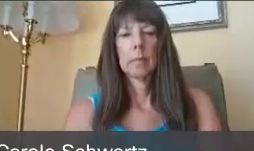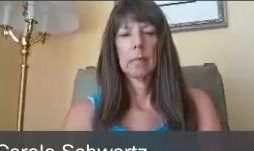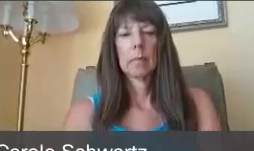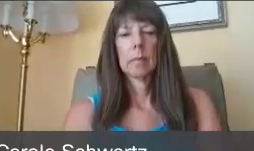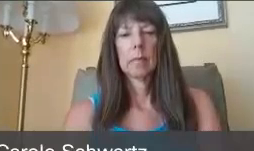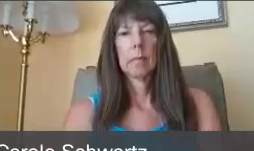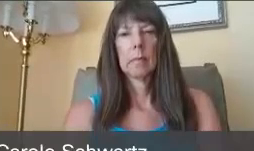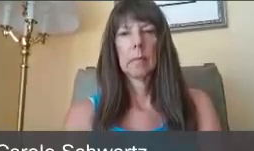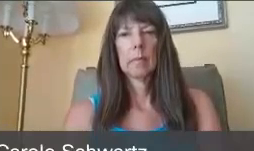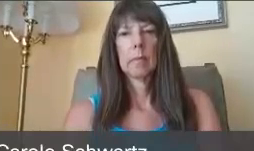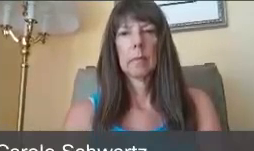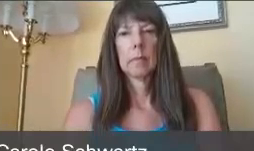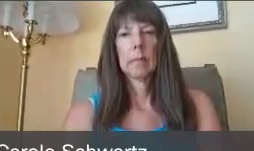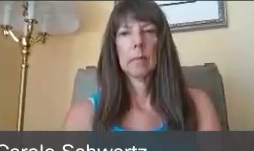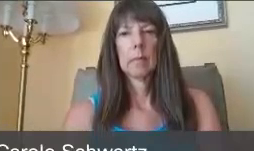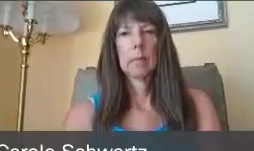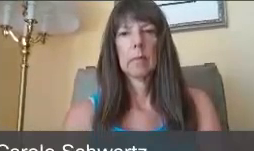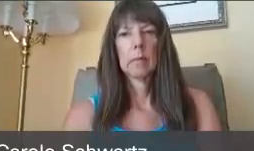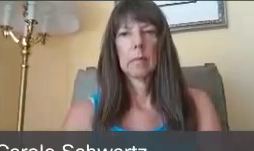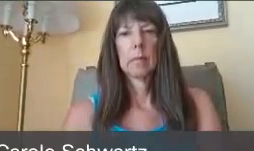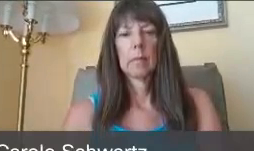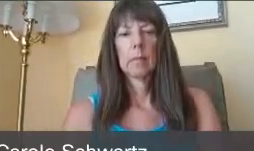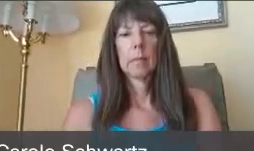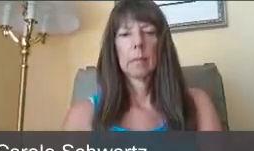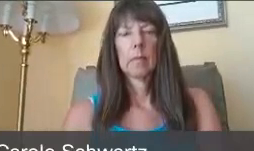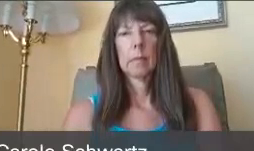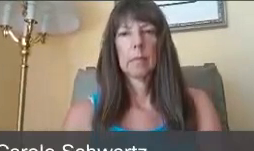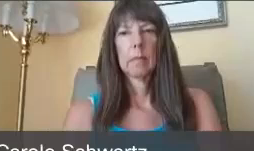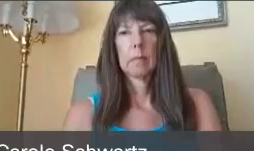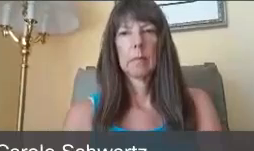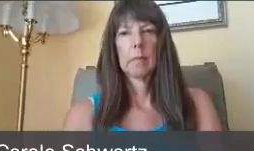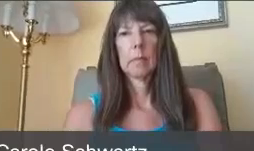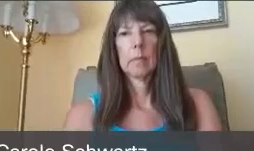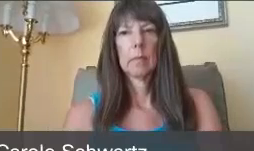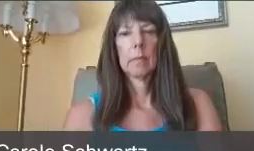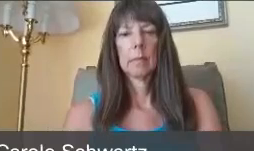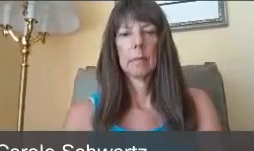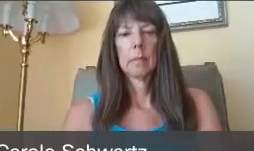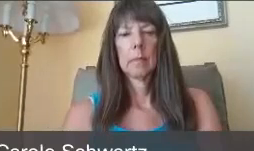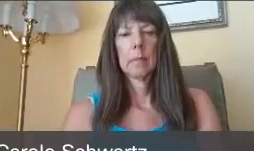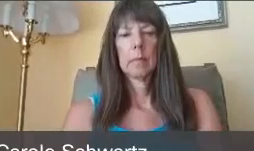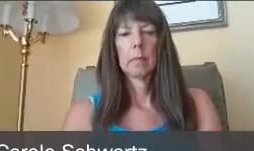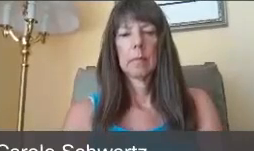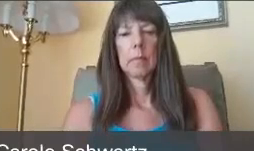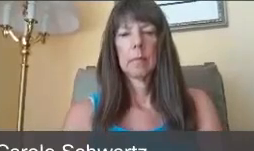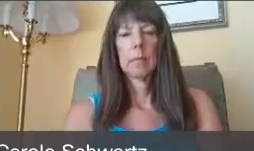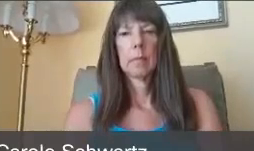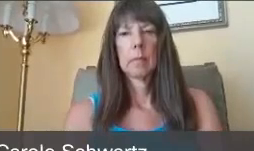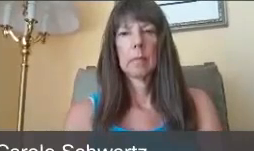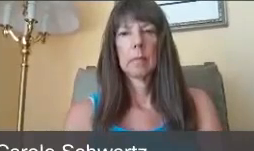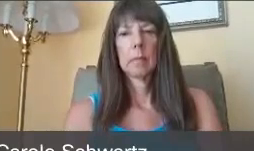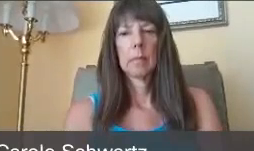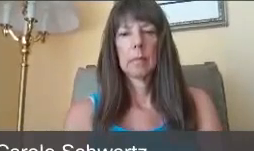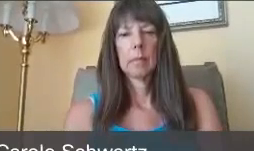from business and engineering students that would like to participate. But for me, my bandwidth with